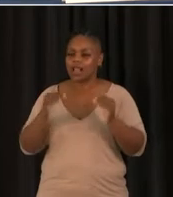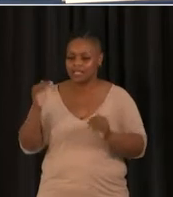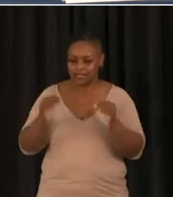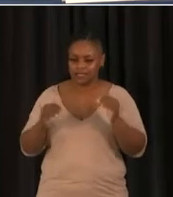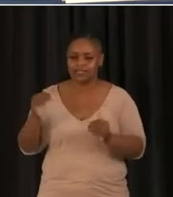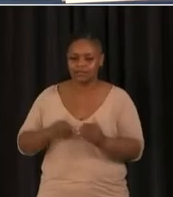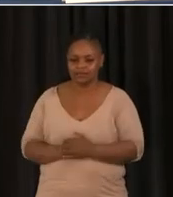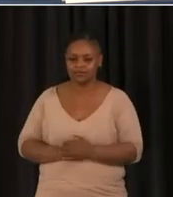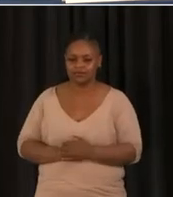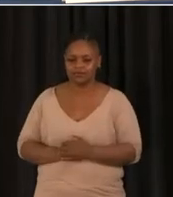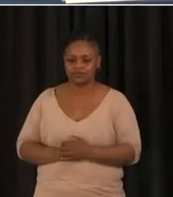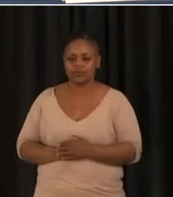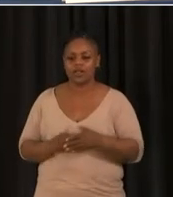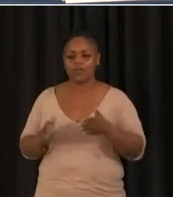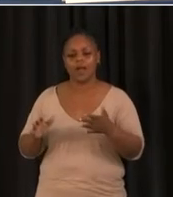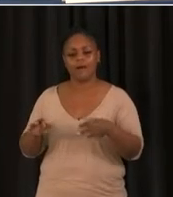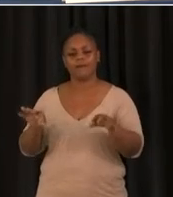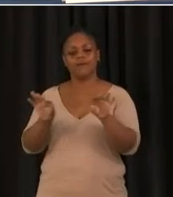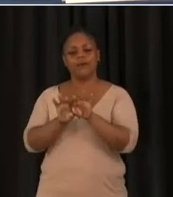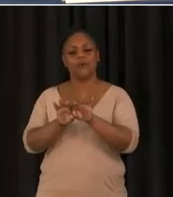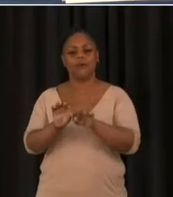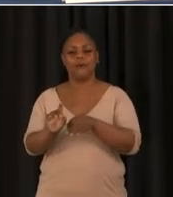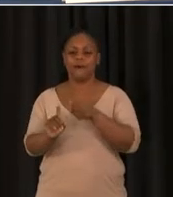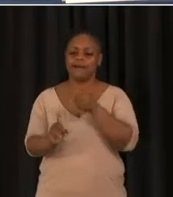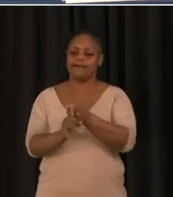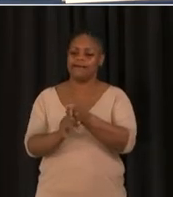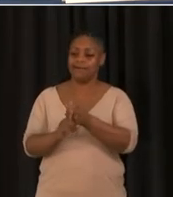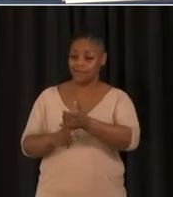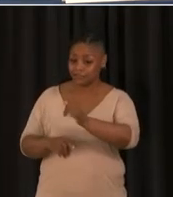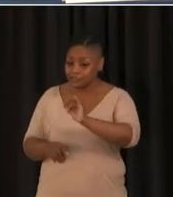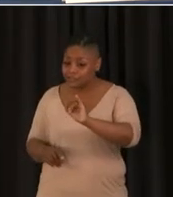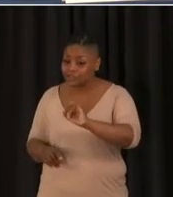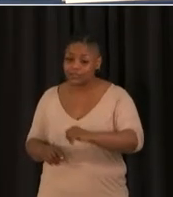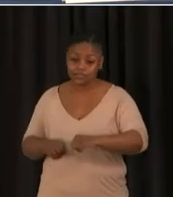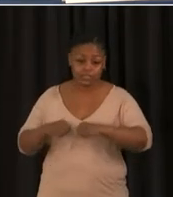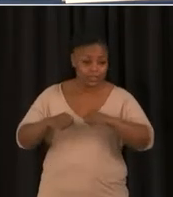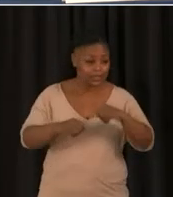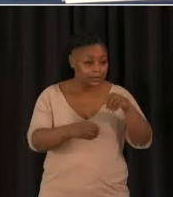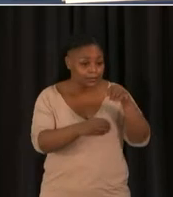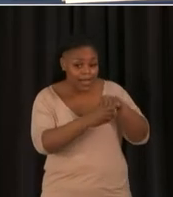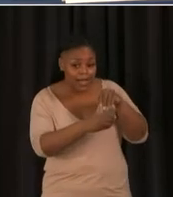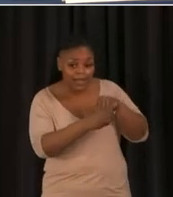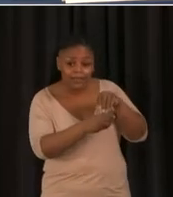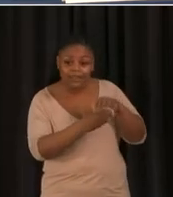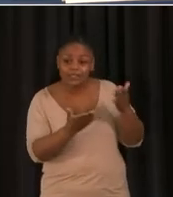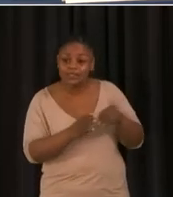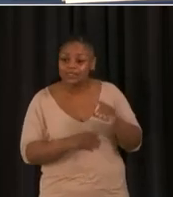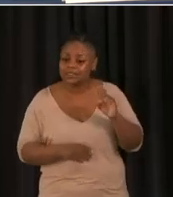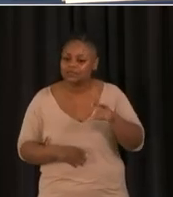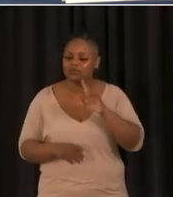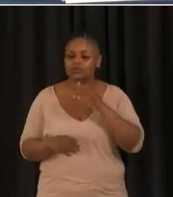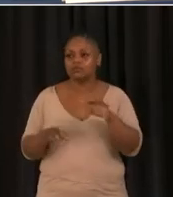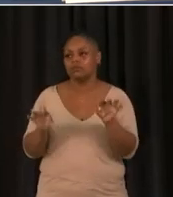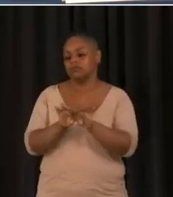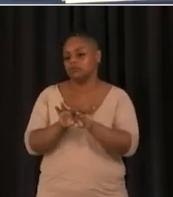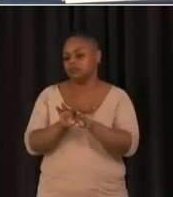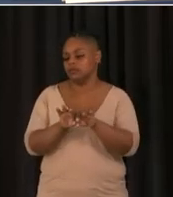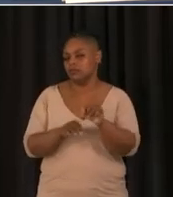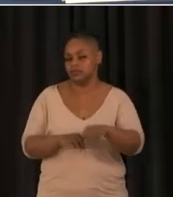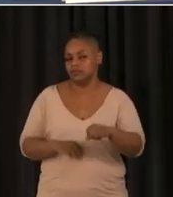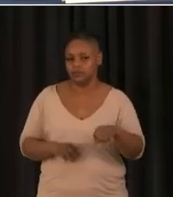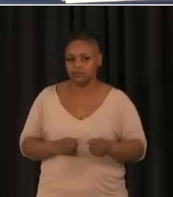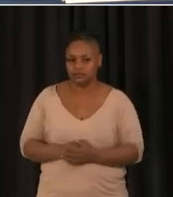been a focus for the weekly check-ins, and I do want residents to be aware of some of the steps we've